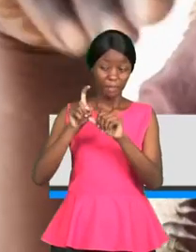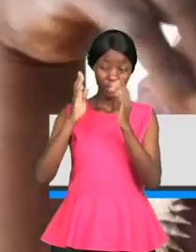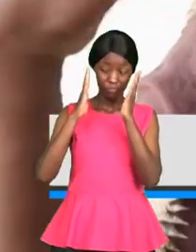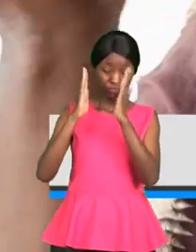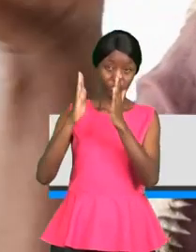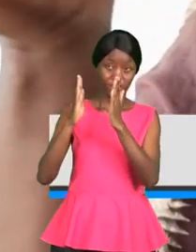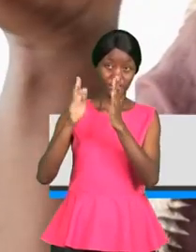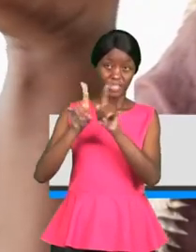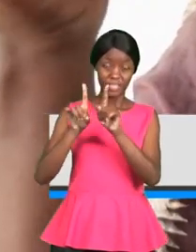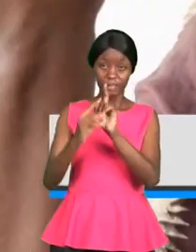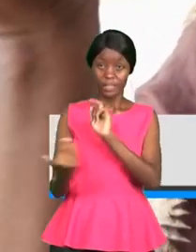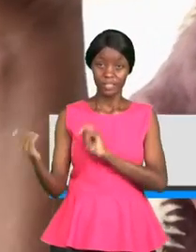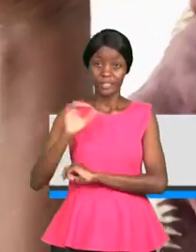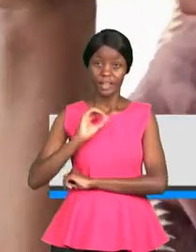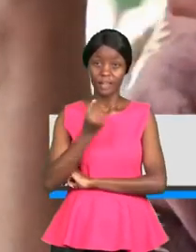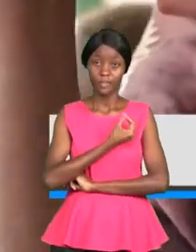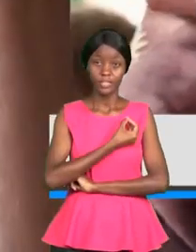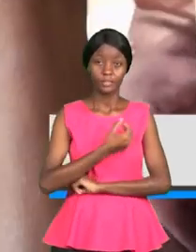things, even the children.